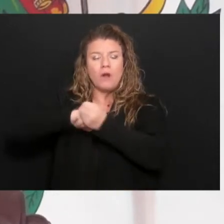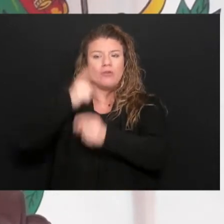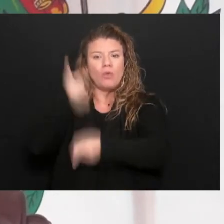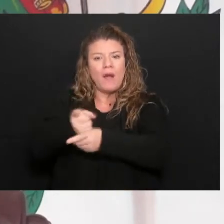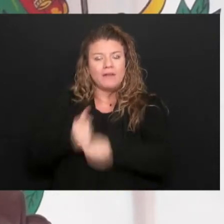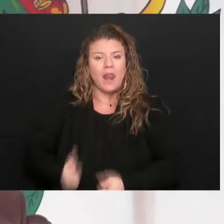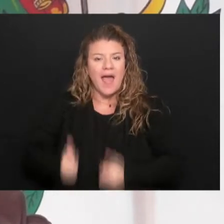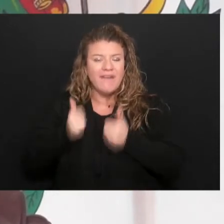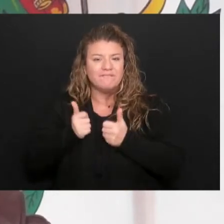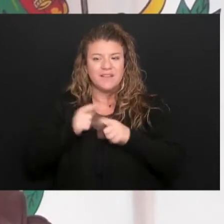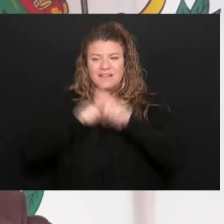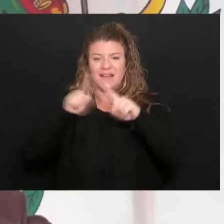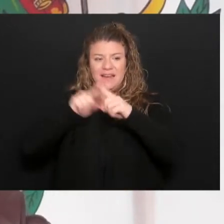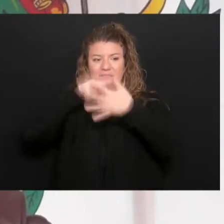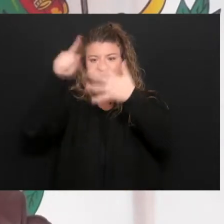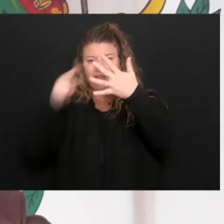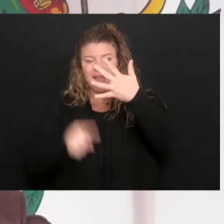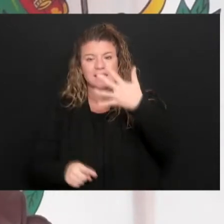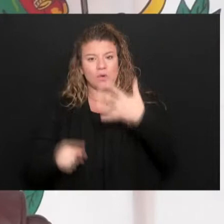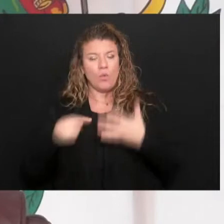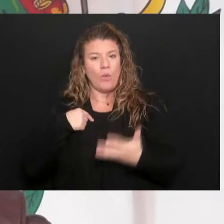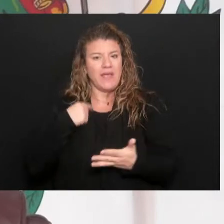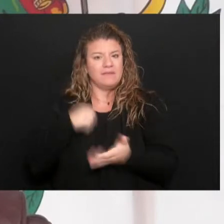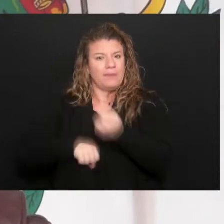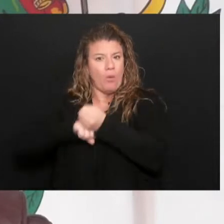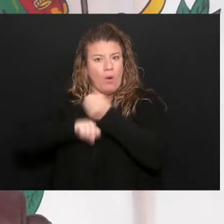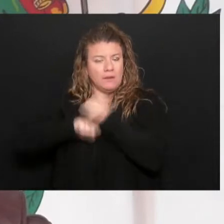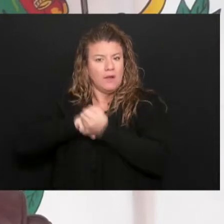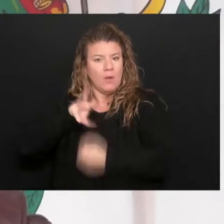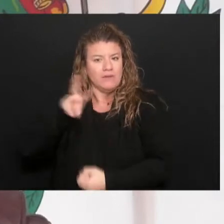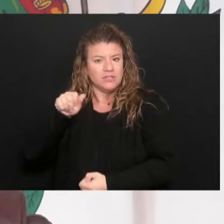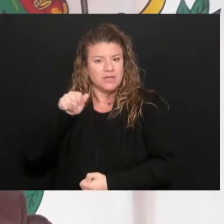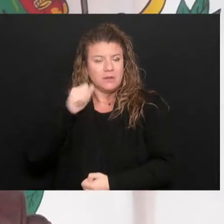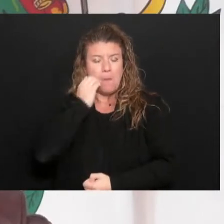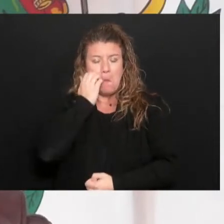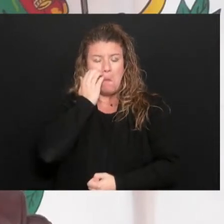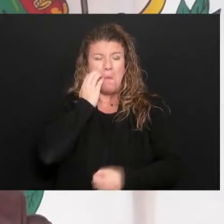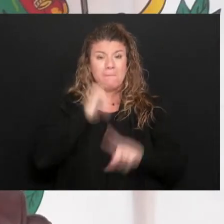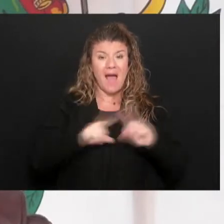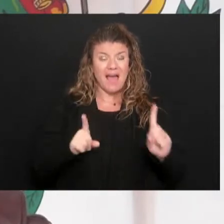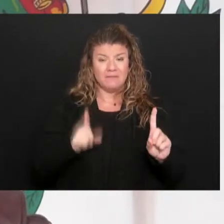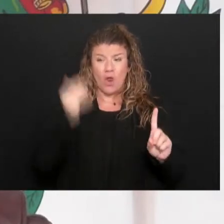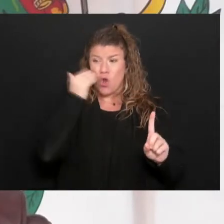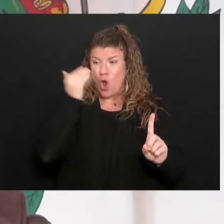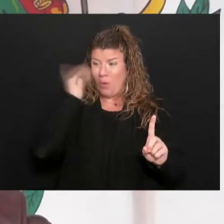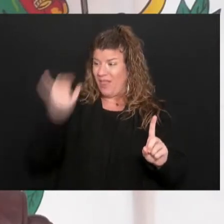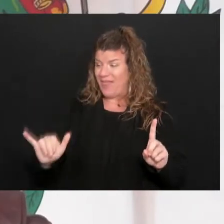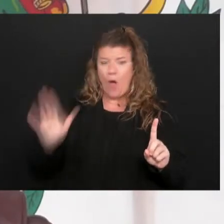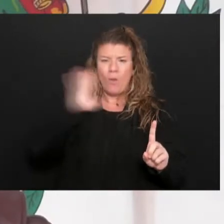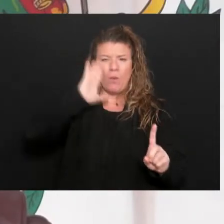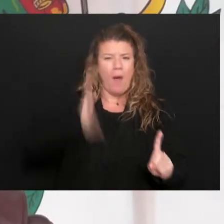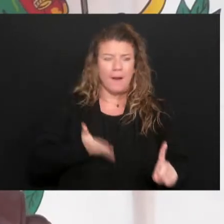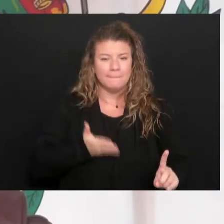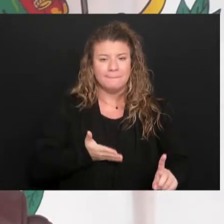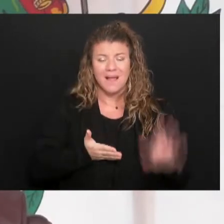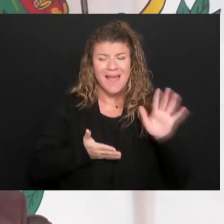things that we stand for in West Virginia. But with all of that, we would welcome, not only would we welcome the